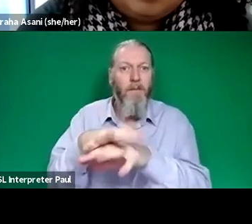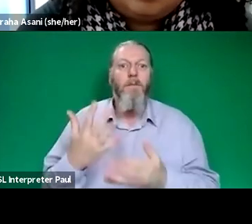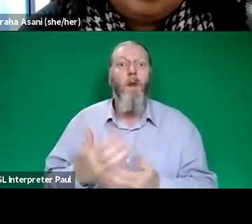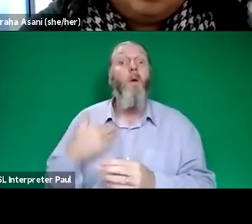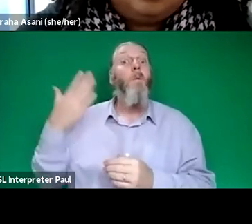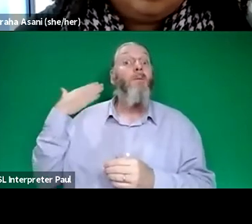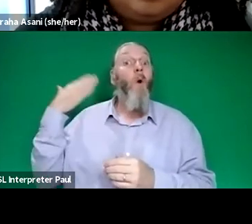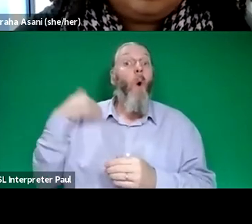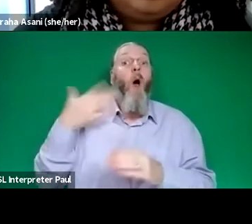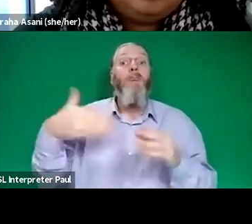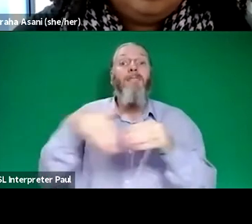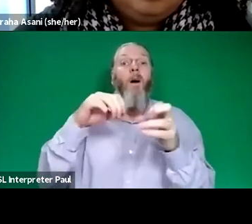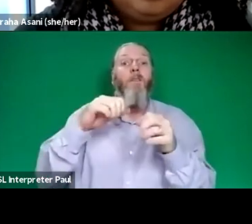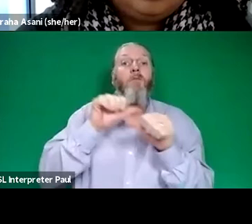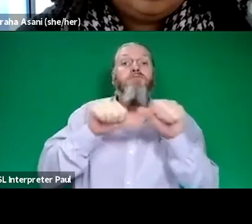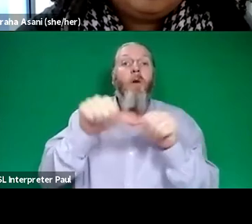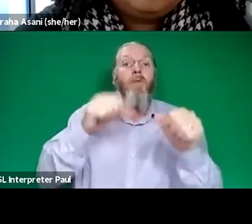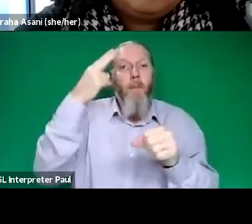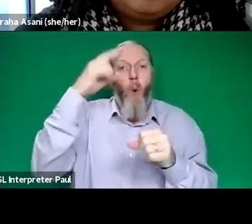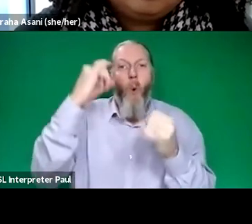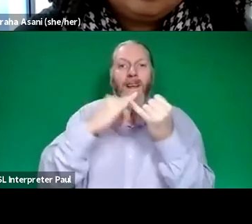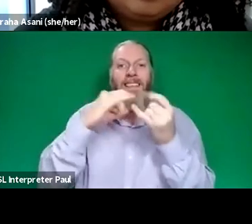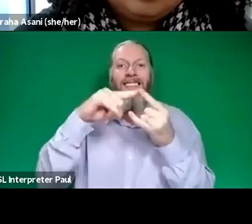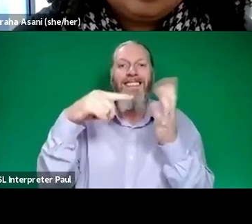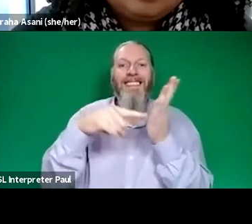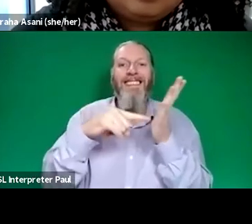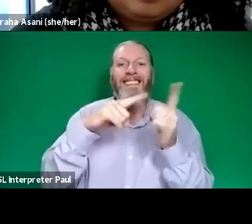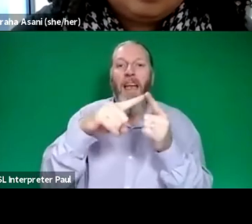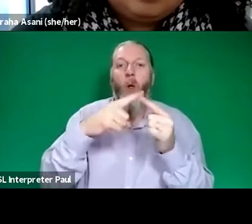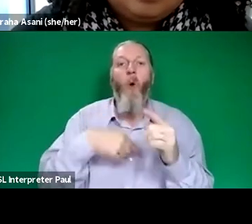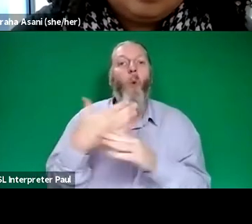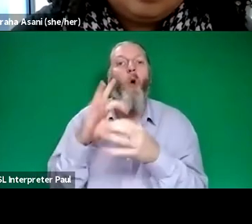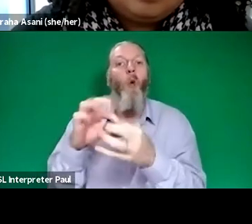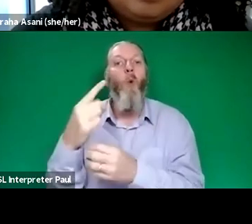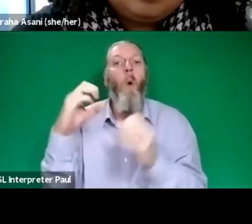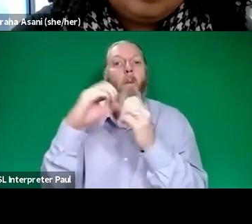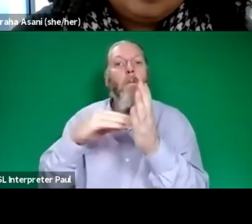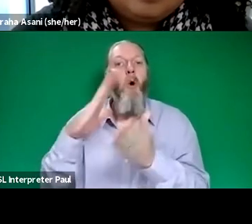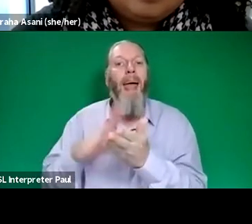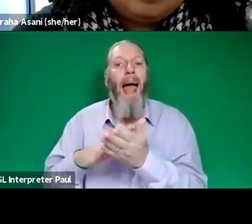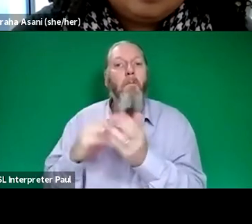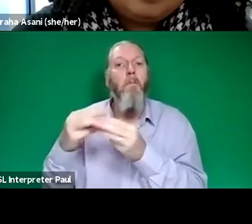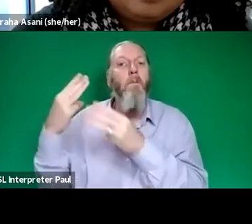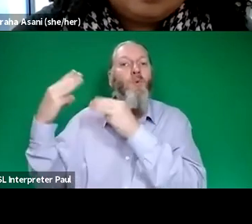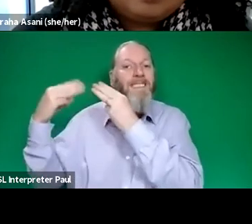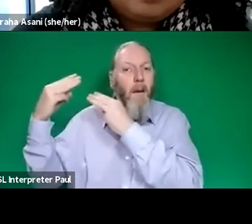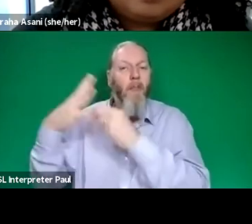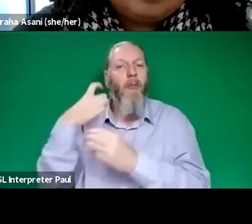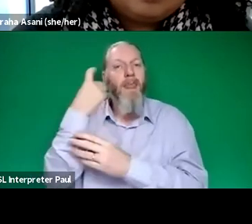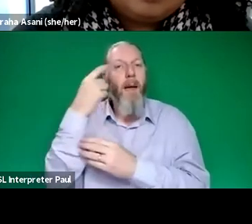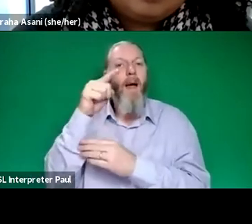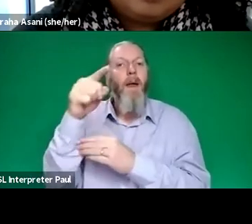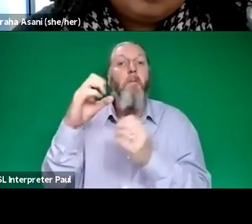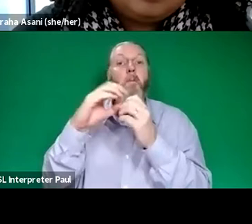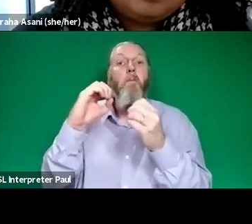was a 5-year programme built with Birmingham Museums Trust, exploring how we can empower young people of colour in Birmingham and the Black Country to change the voice